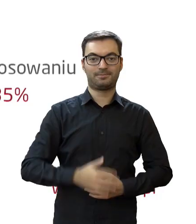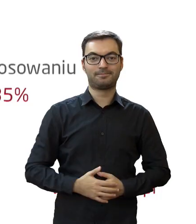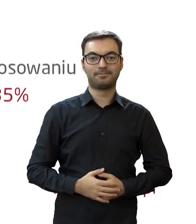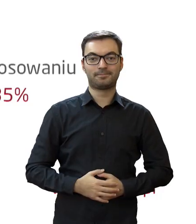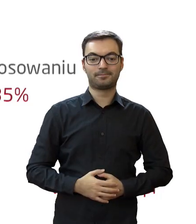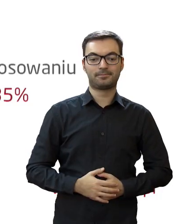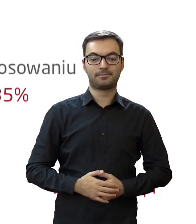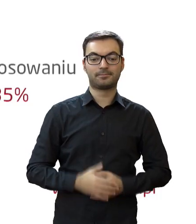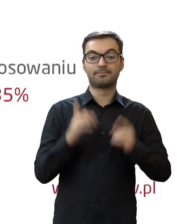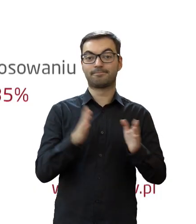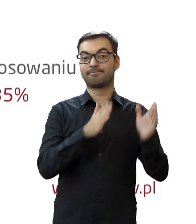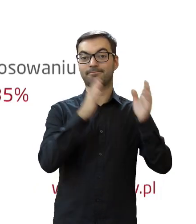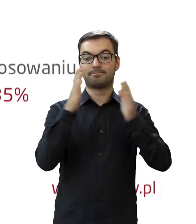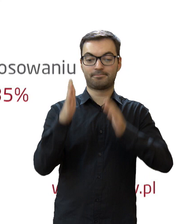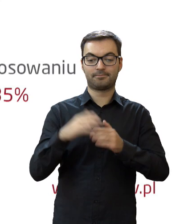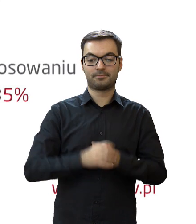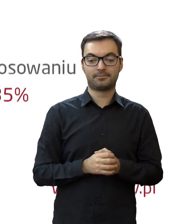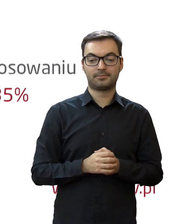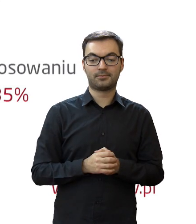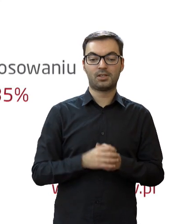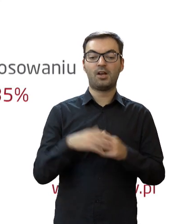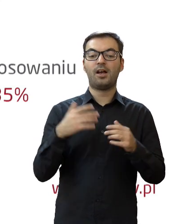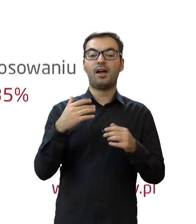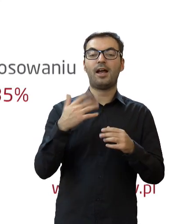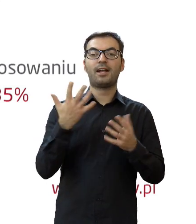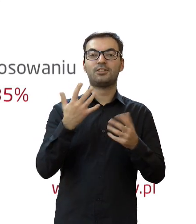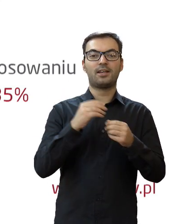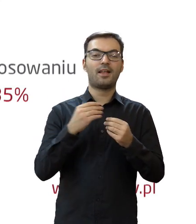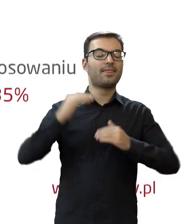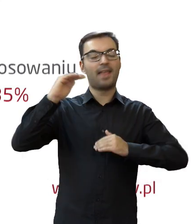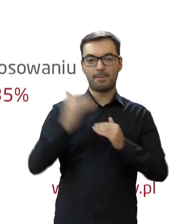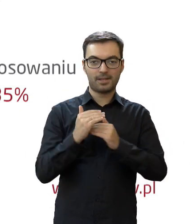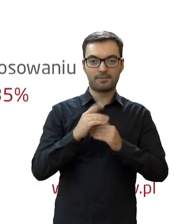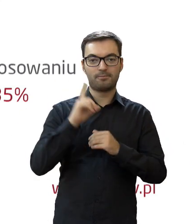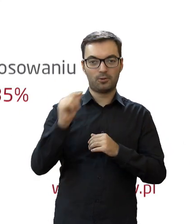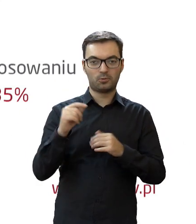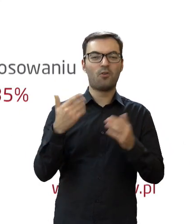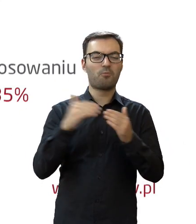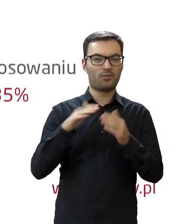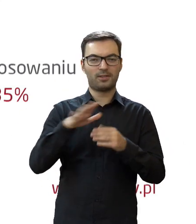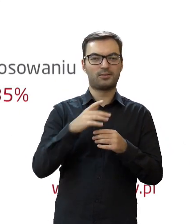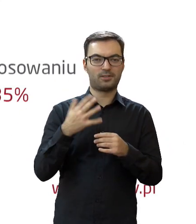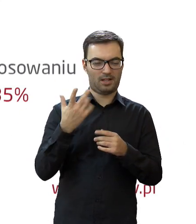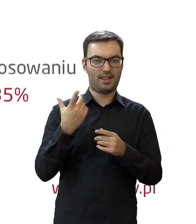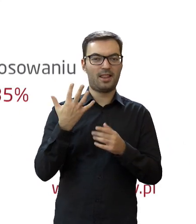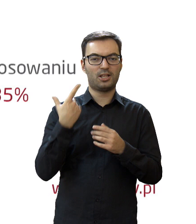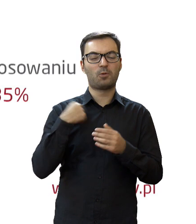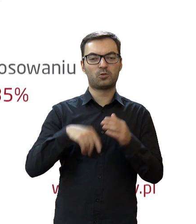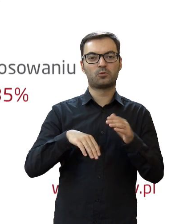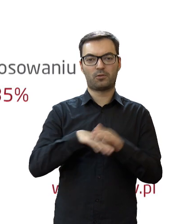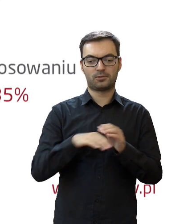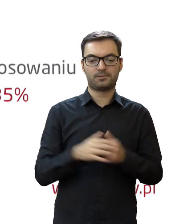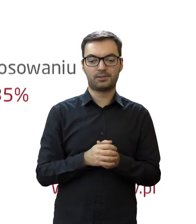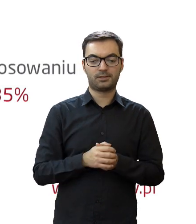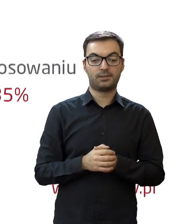35,91%. The lowest turnout was noted in the commune Krzęcin, choszczeński powiat,